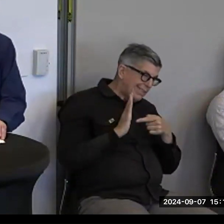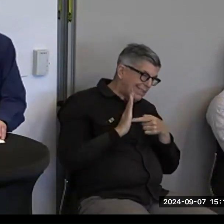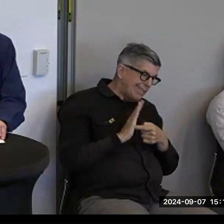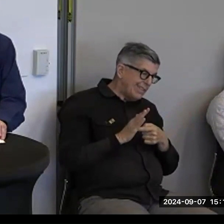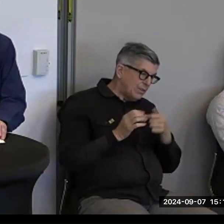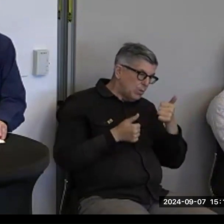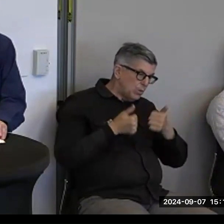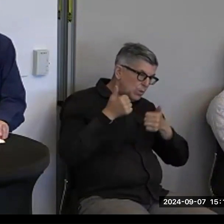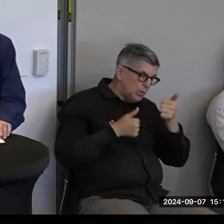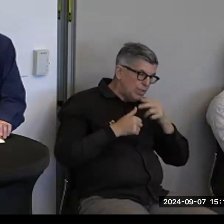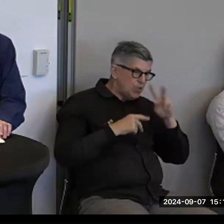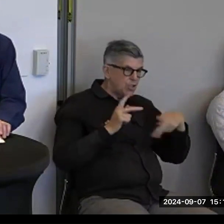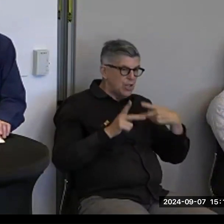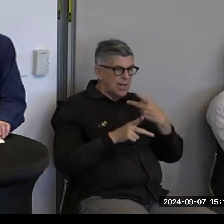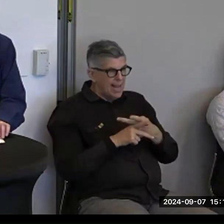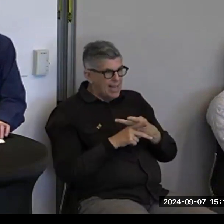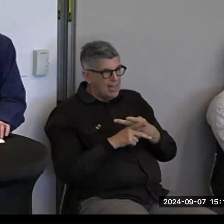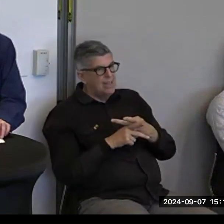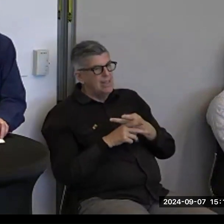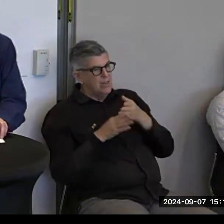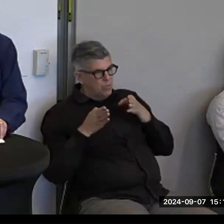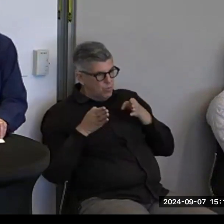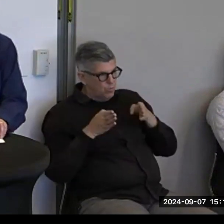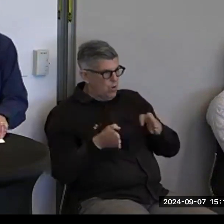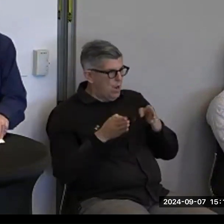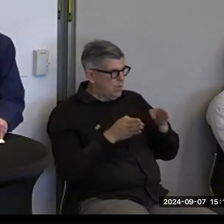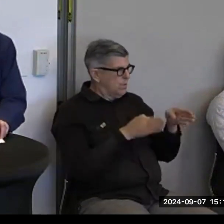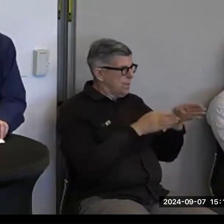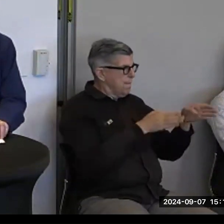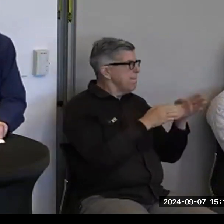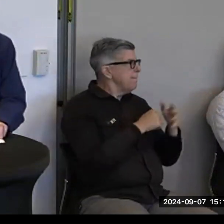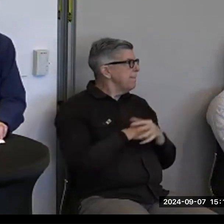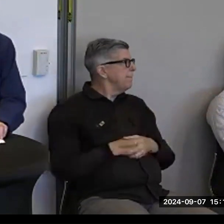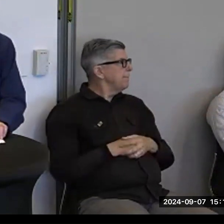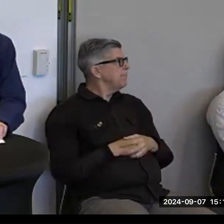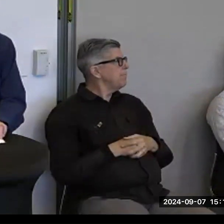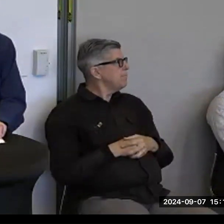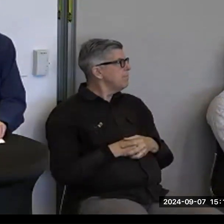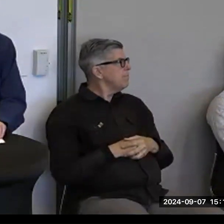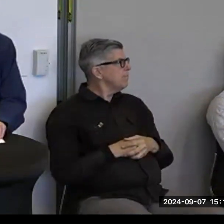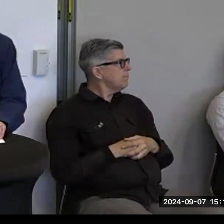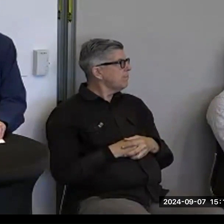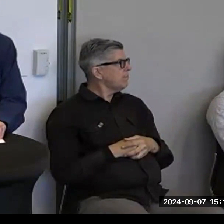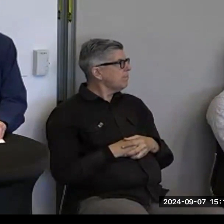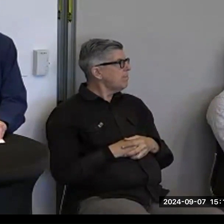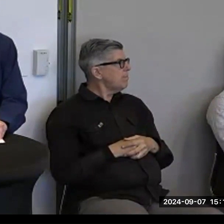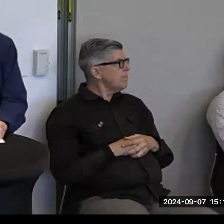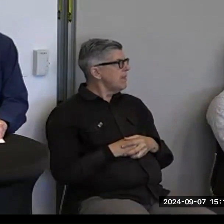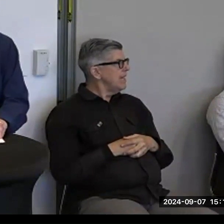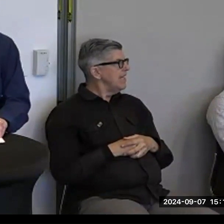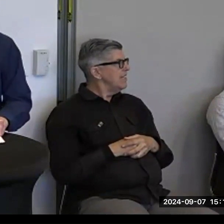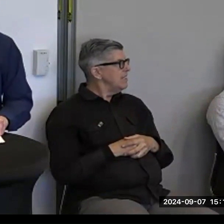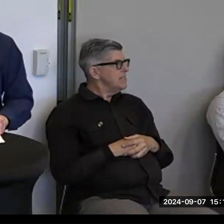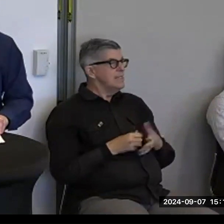you might encounter on your map. Then we have a key